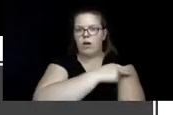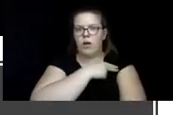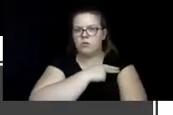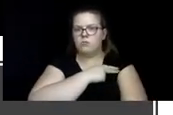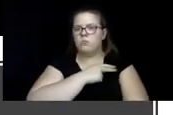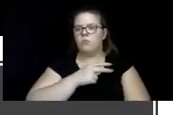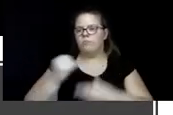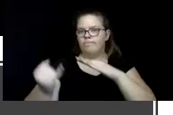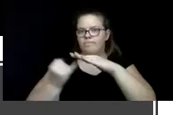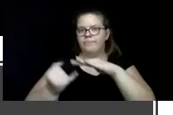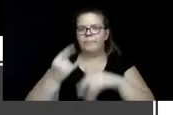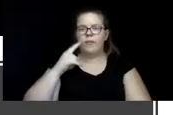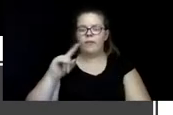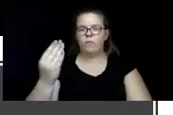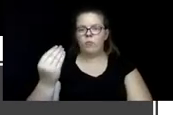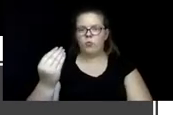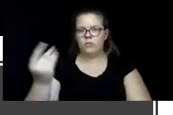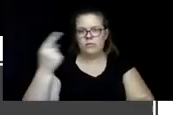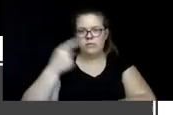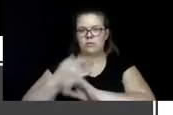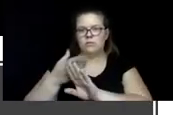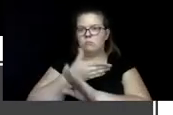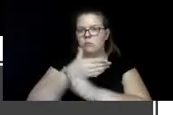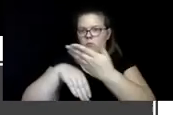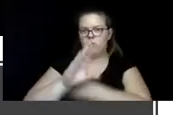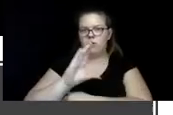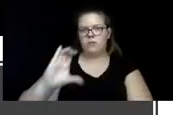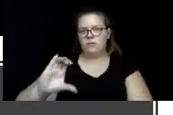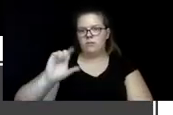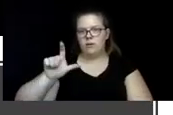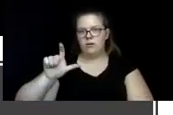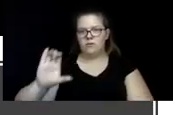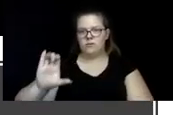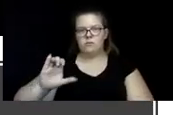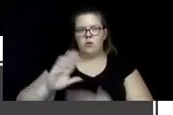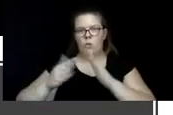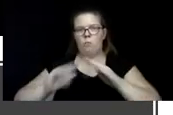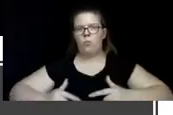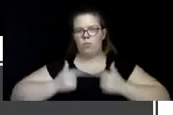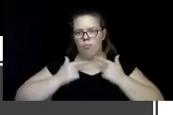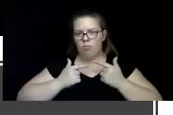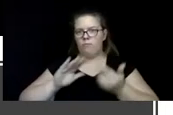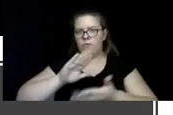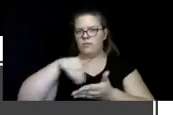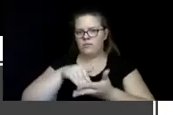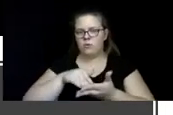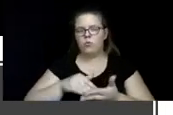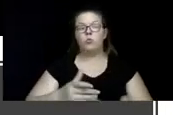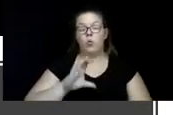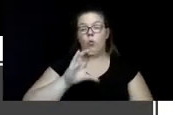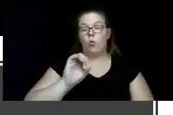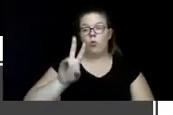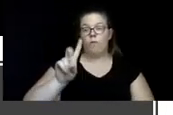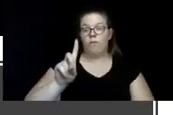CLC. So the change in the COVID environment has been that we're not